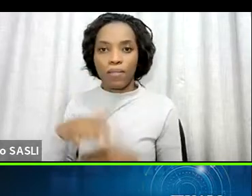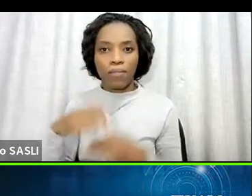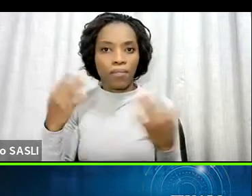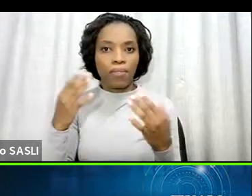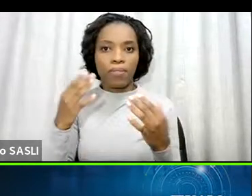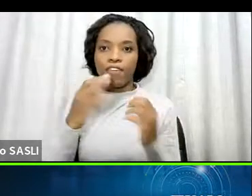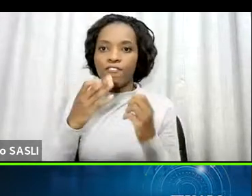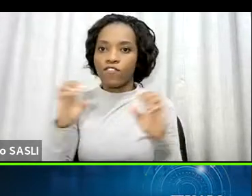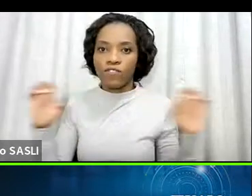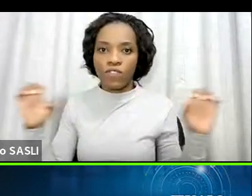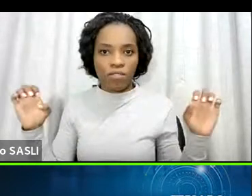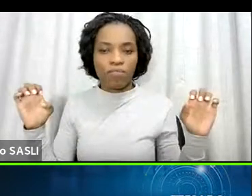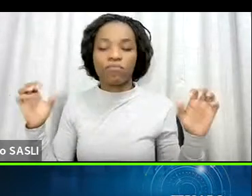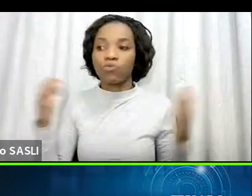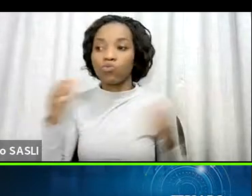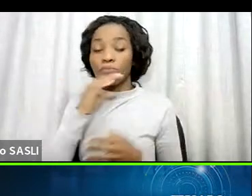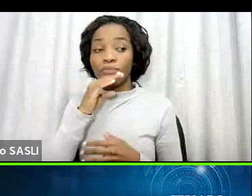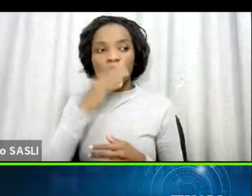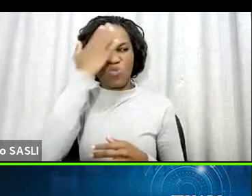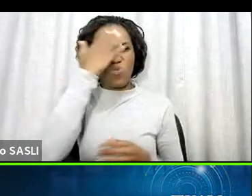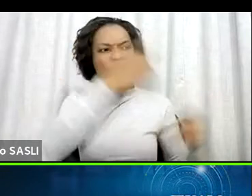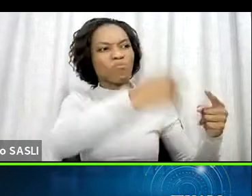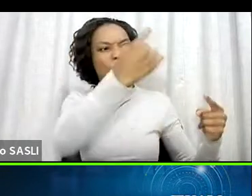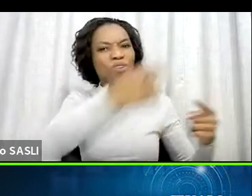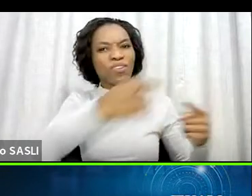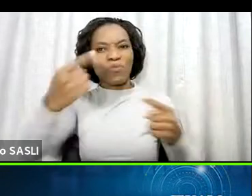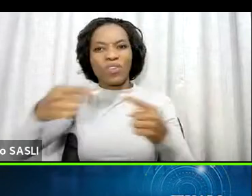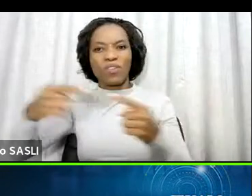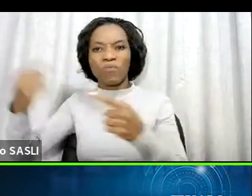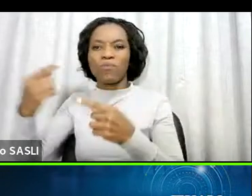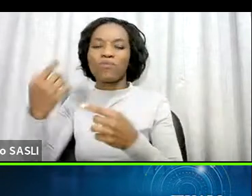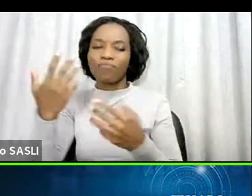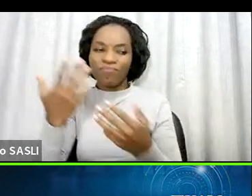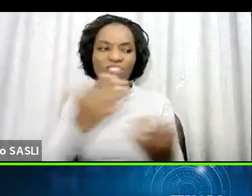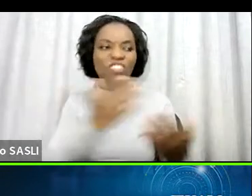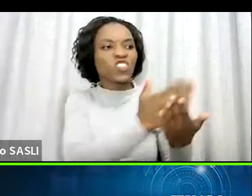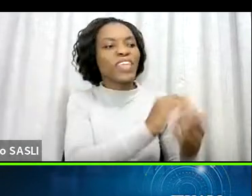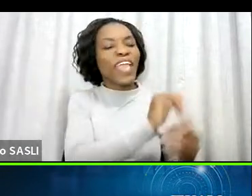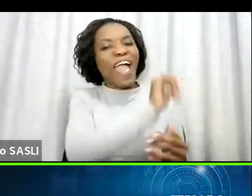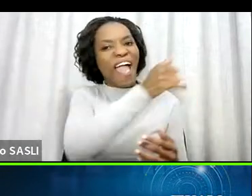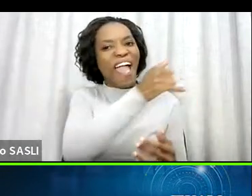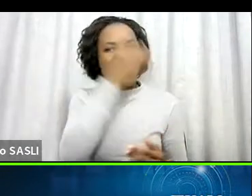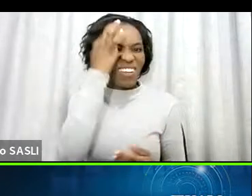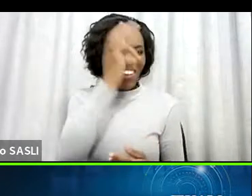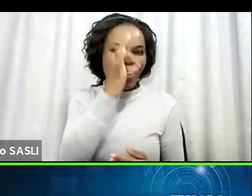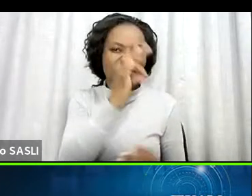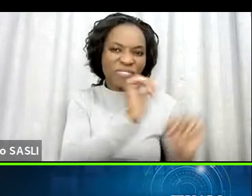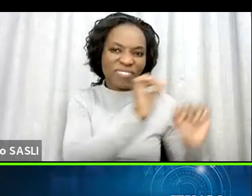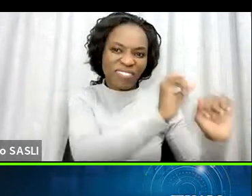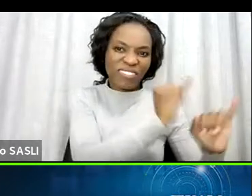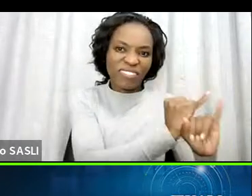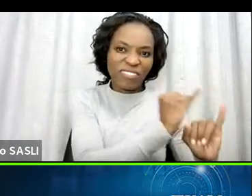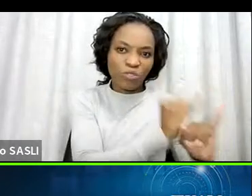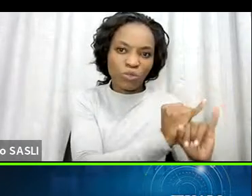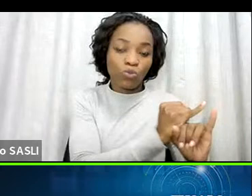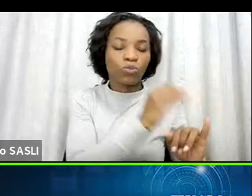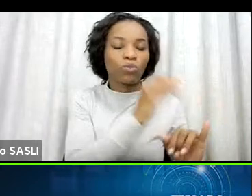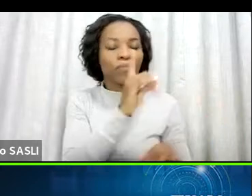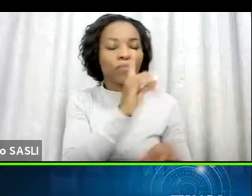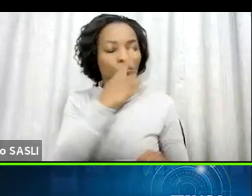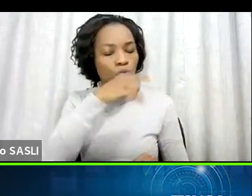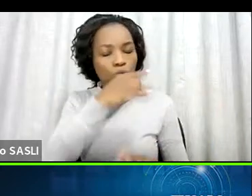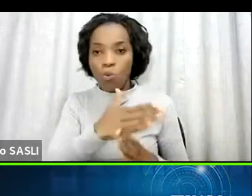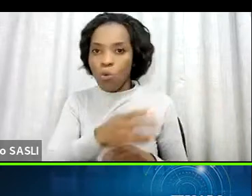borders, we share these with other state institutions, and we are hard at work with